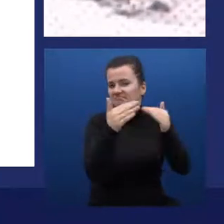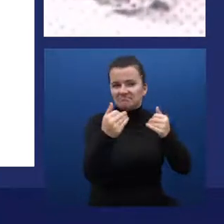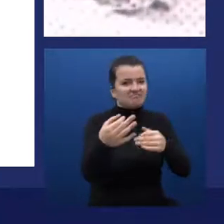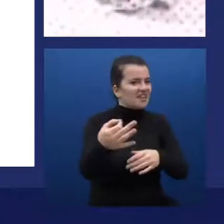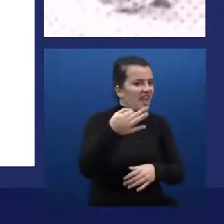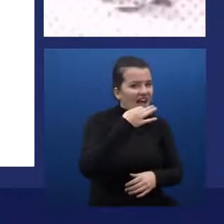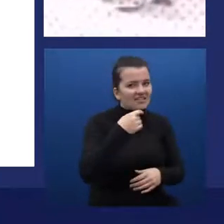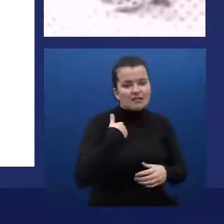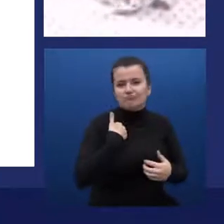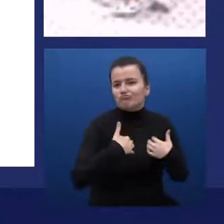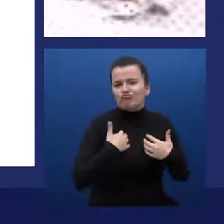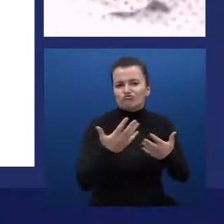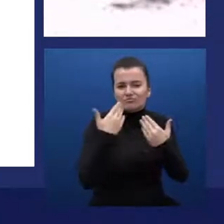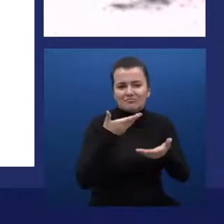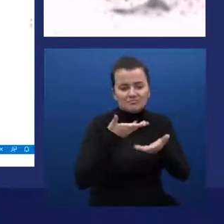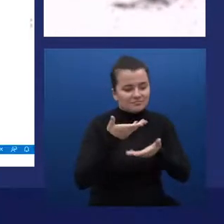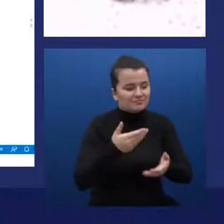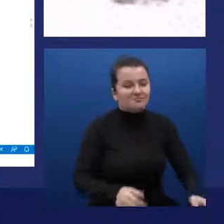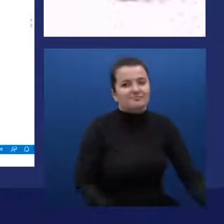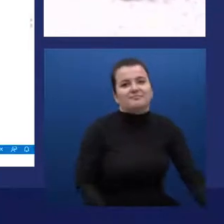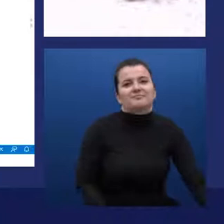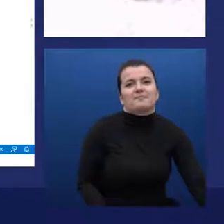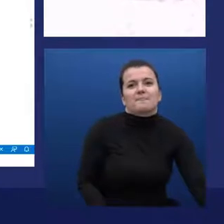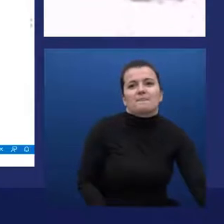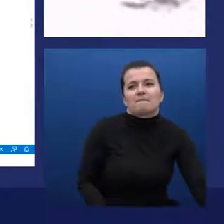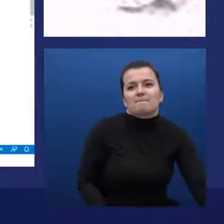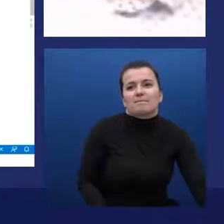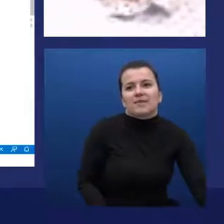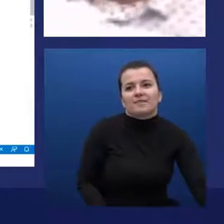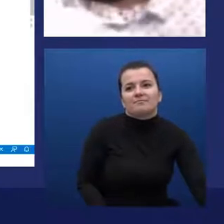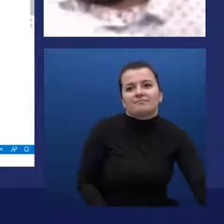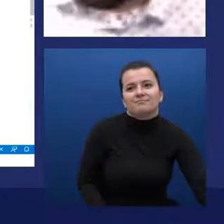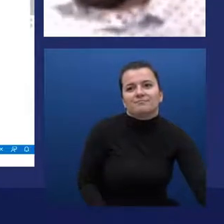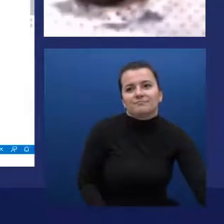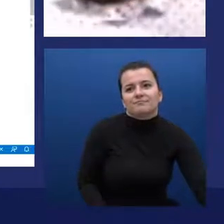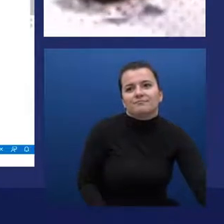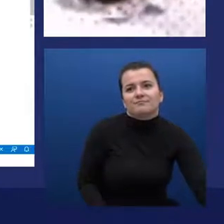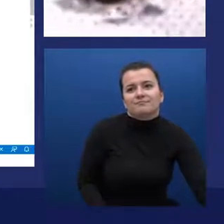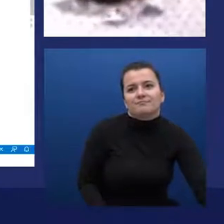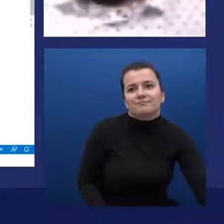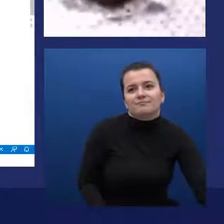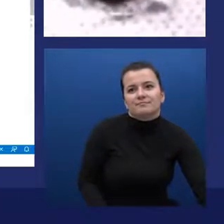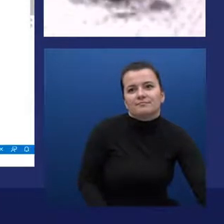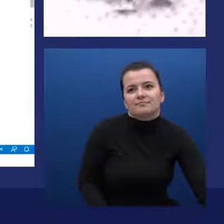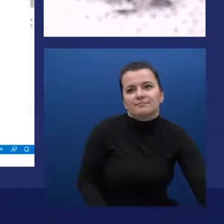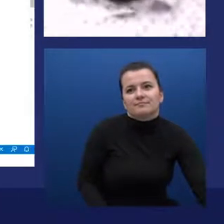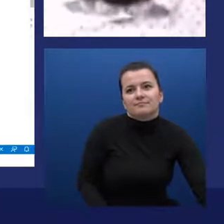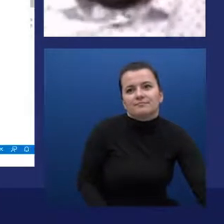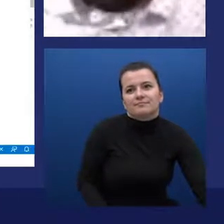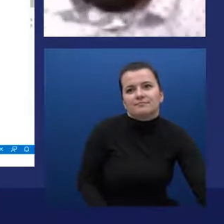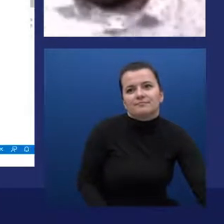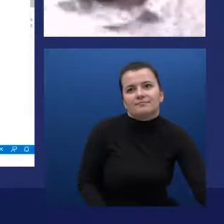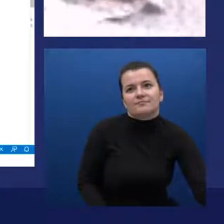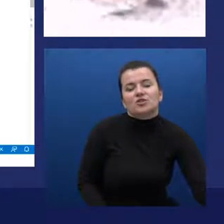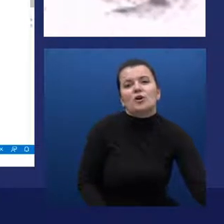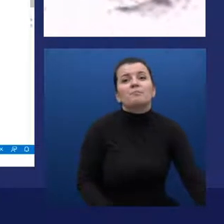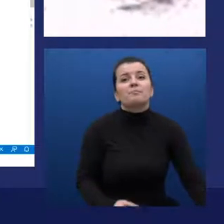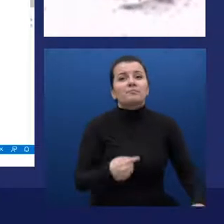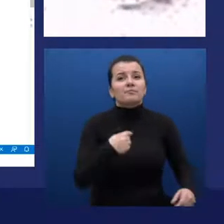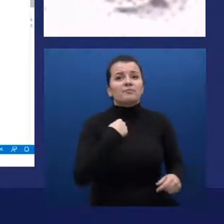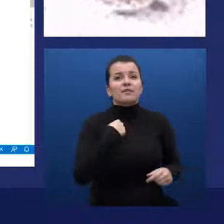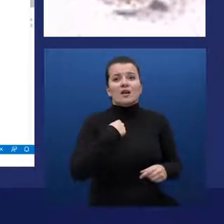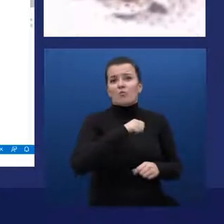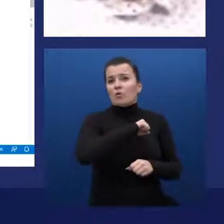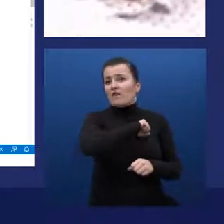interested, and I'm going to go like really, really fast through a bunch of concepts and some maths. So basically what